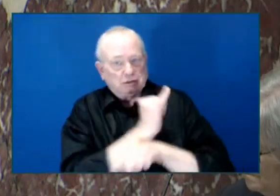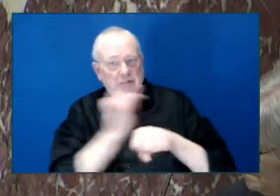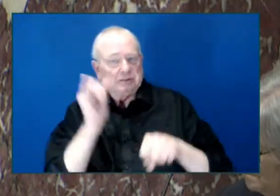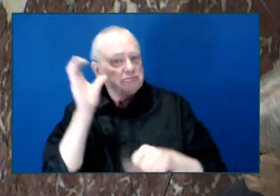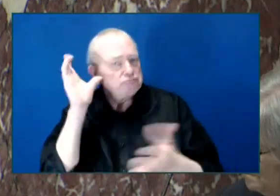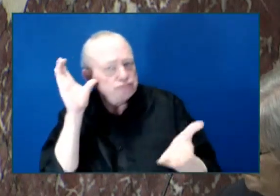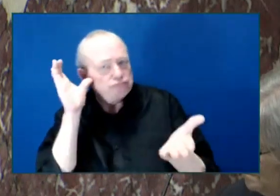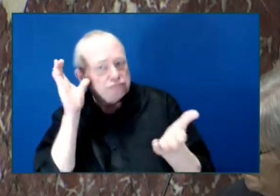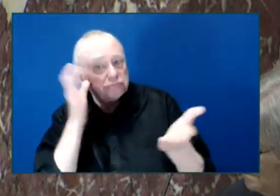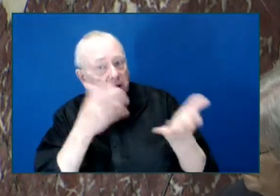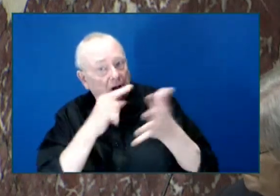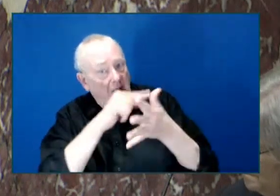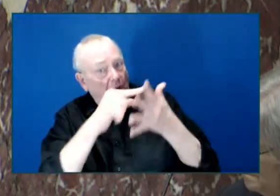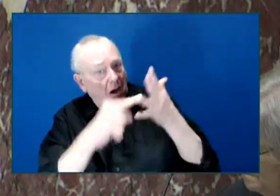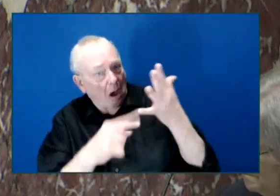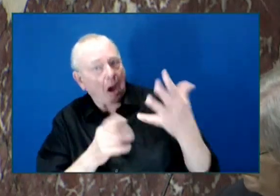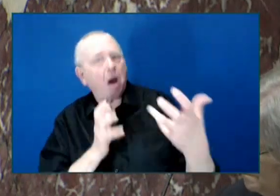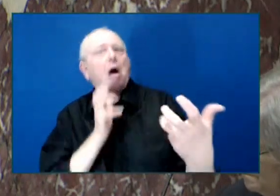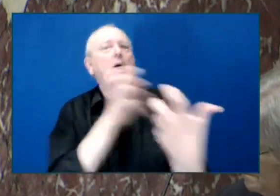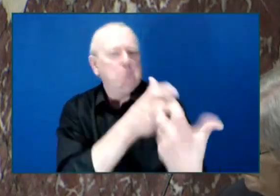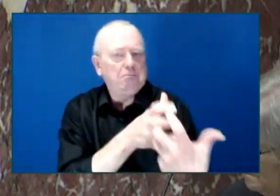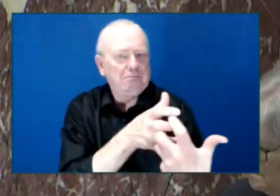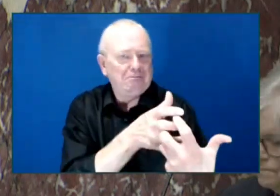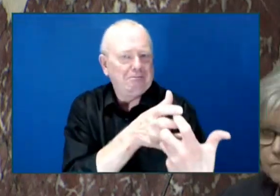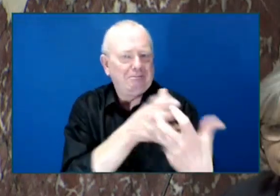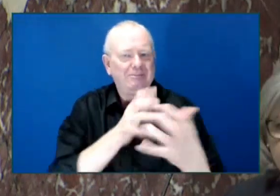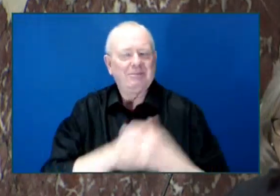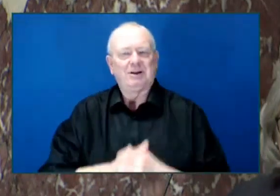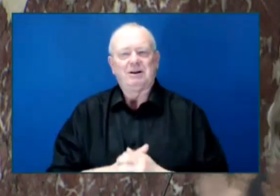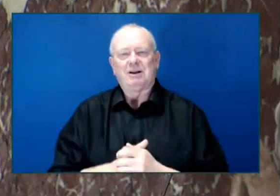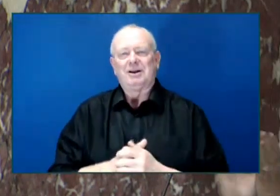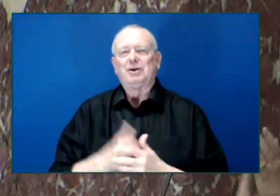programming soon. Small businesses are deeply important to us.